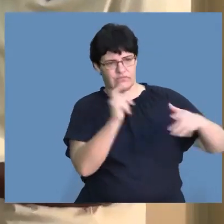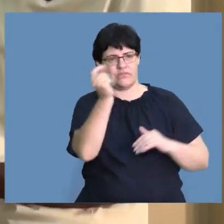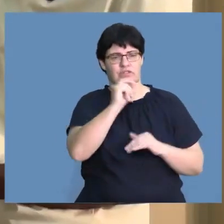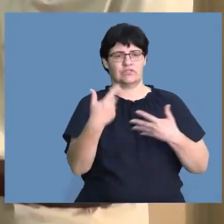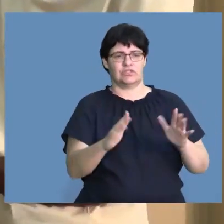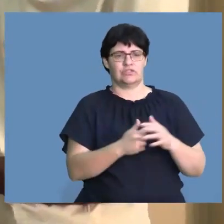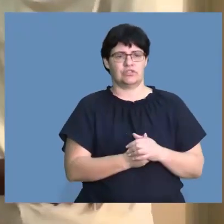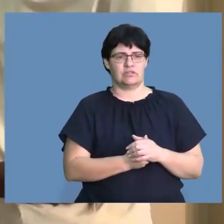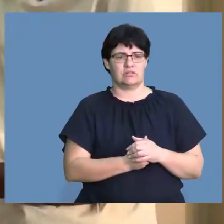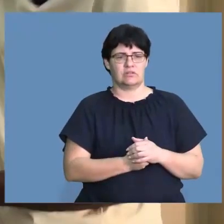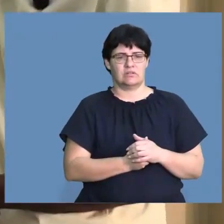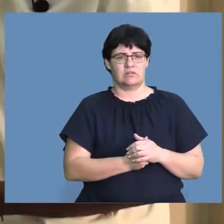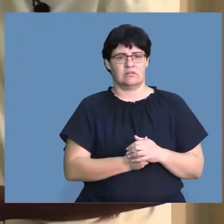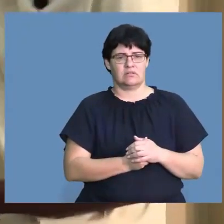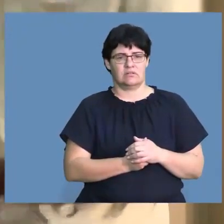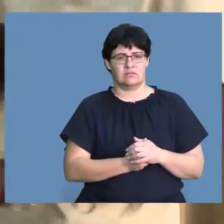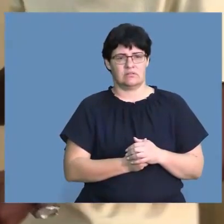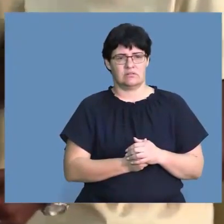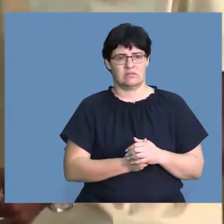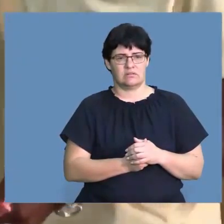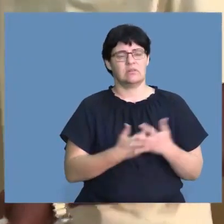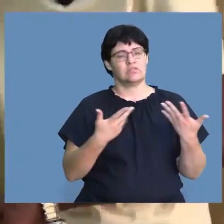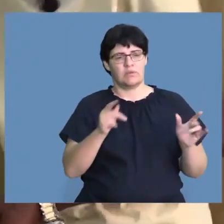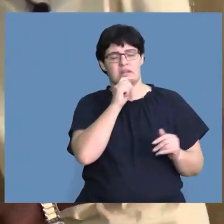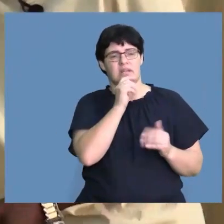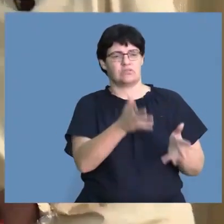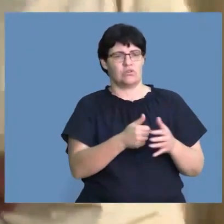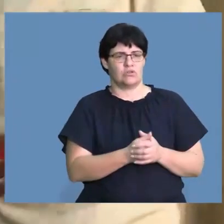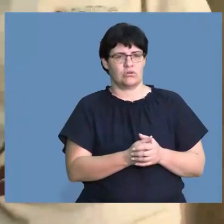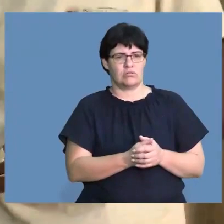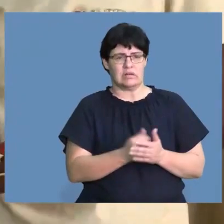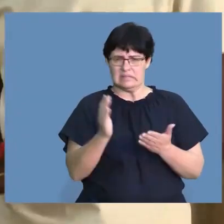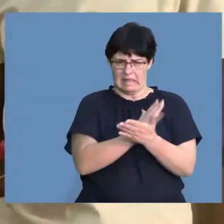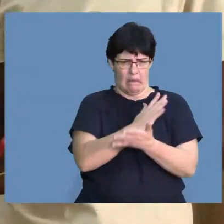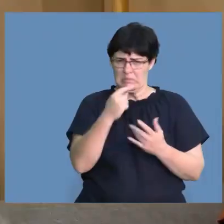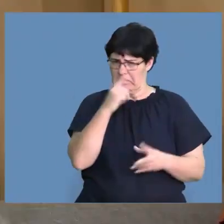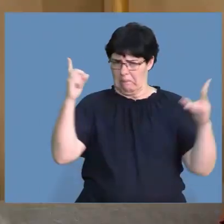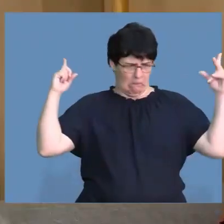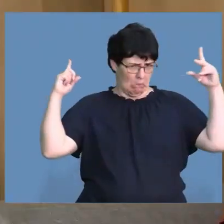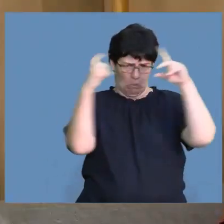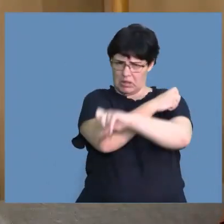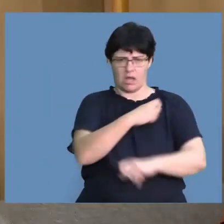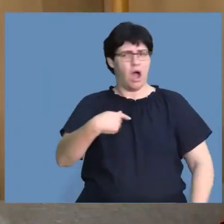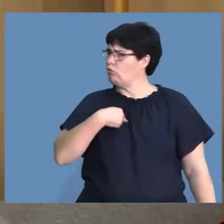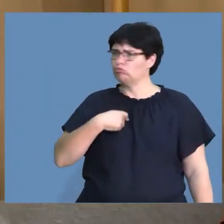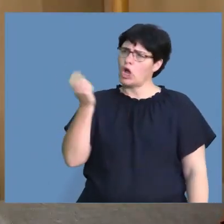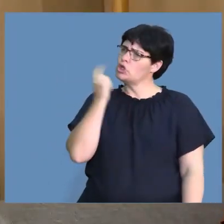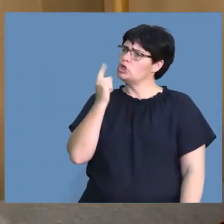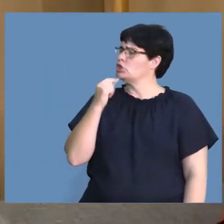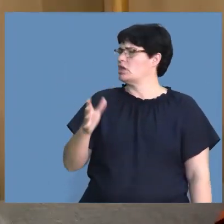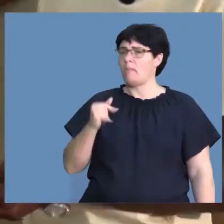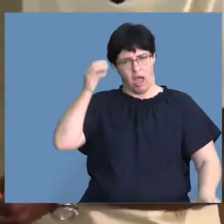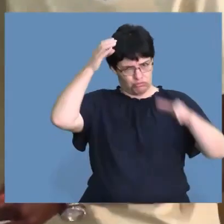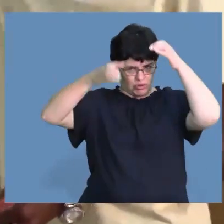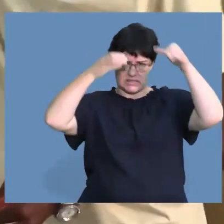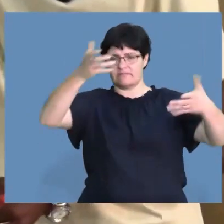is finished, the day is done, I've done it all. So this is how it goes. Okay, some people would say that's very complicated. It's not